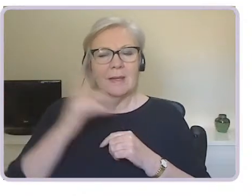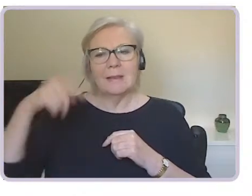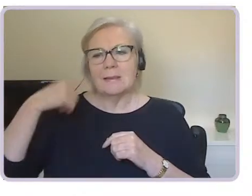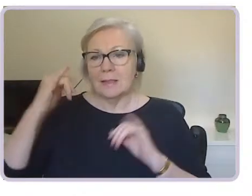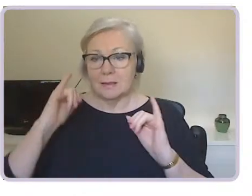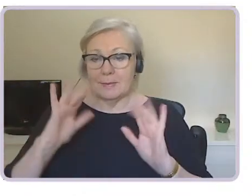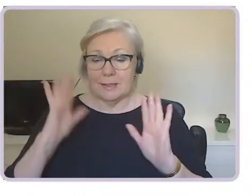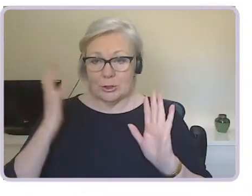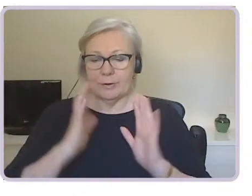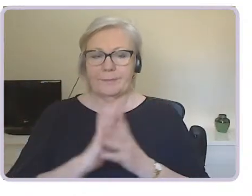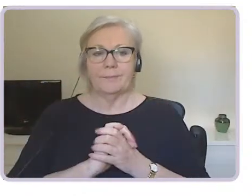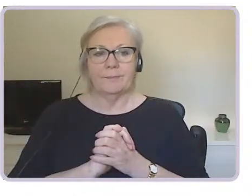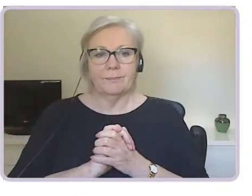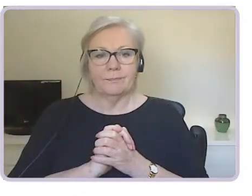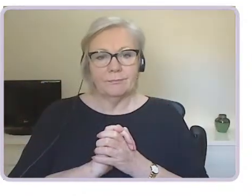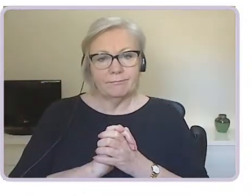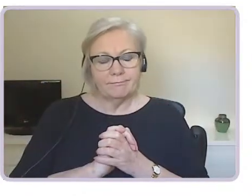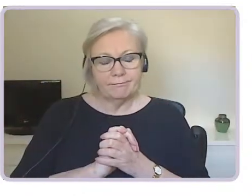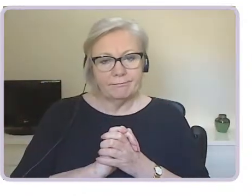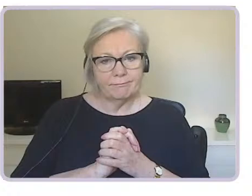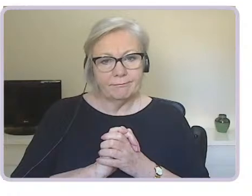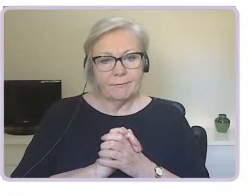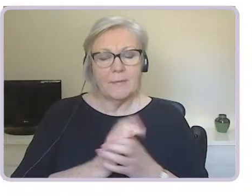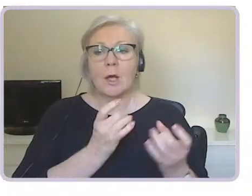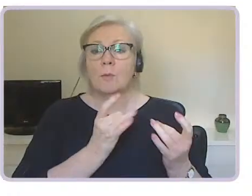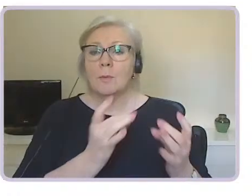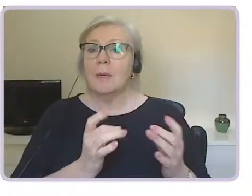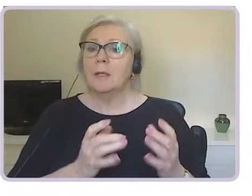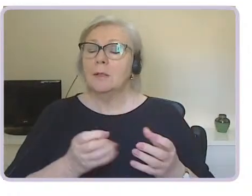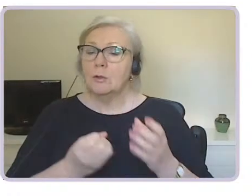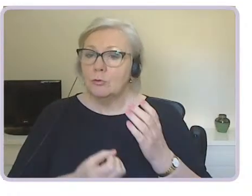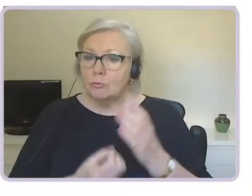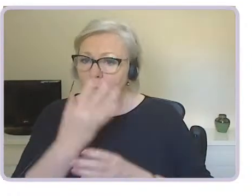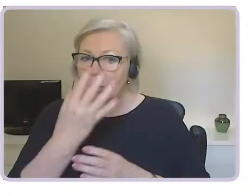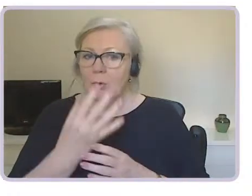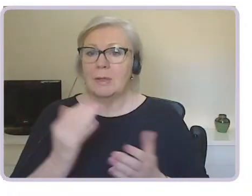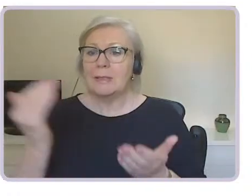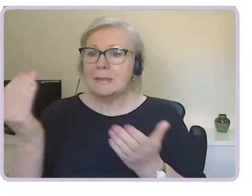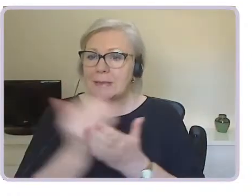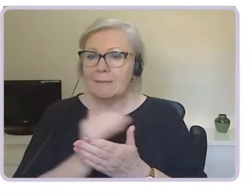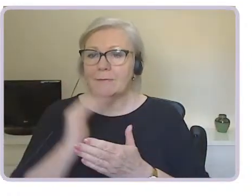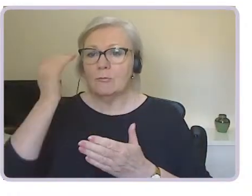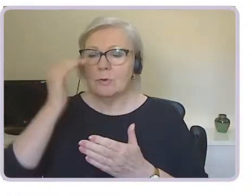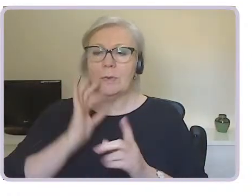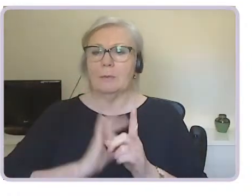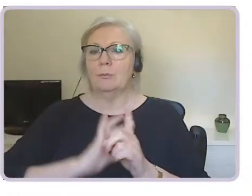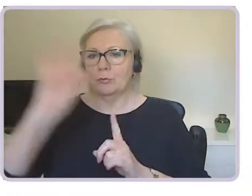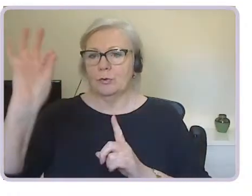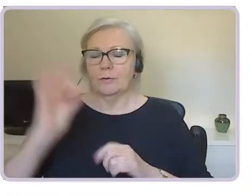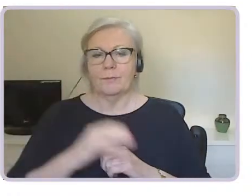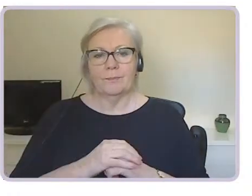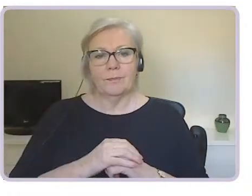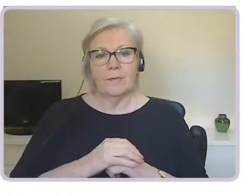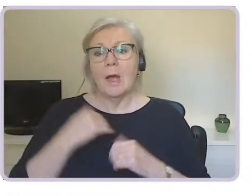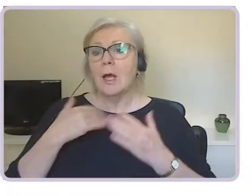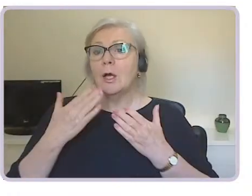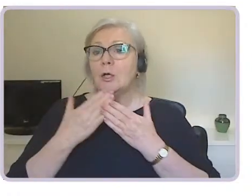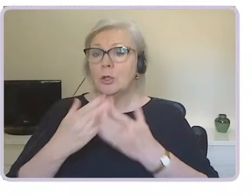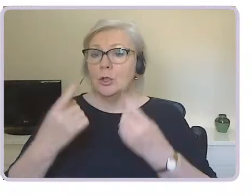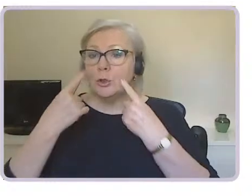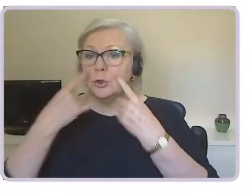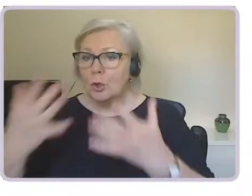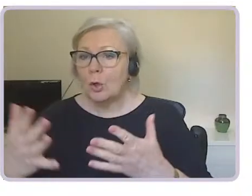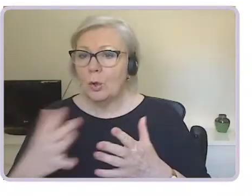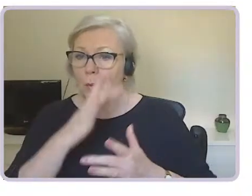preparedness grow and safety and resilience improve. I'm just sharing the website where you can go